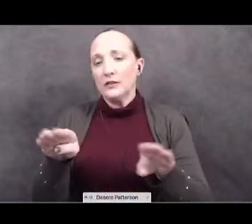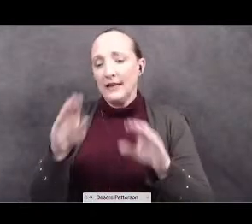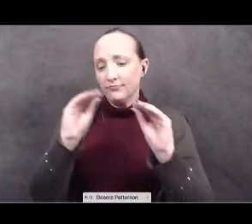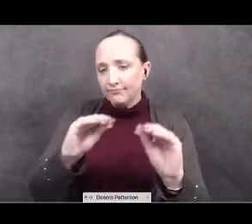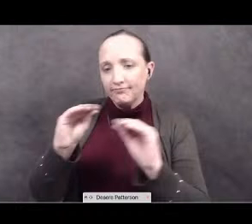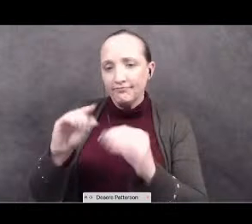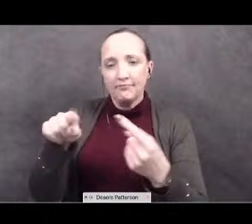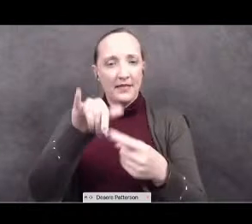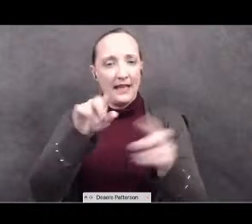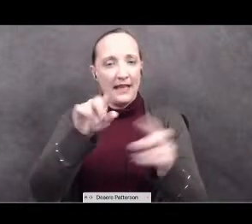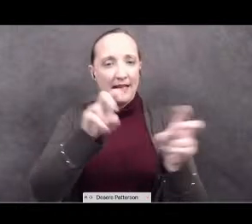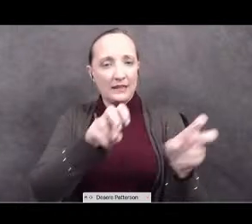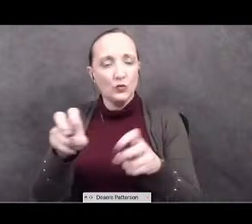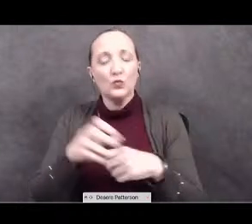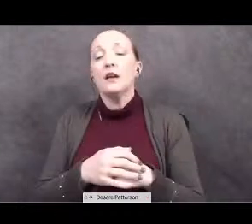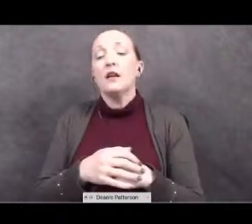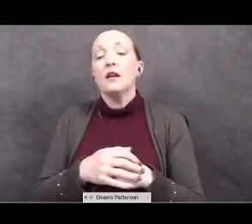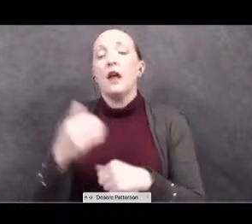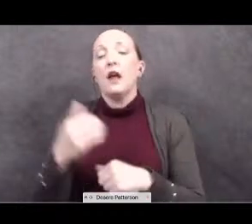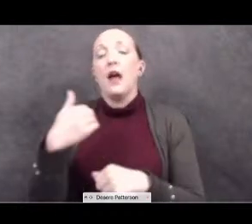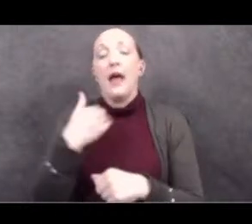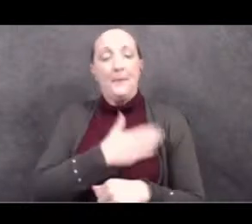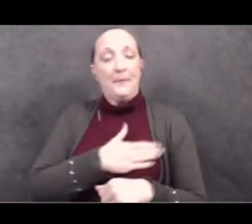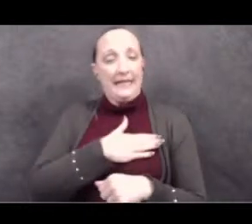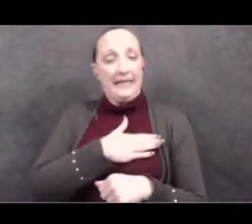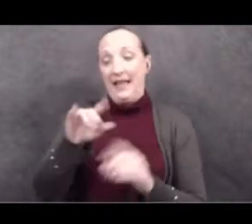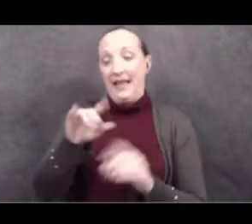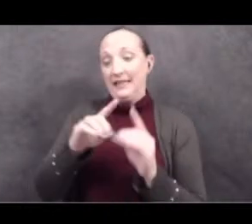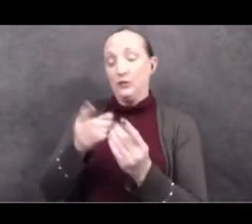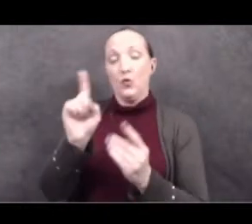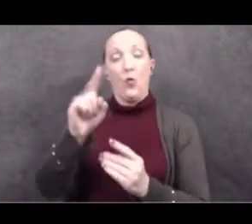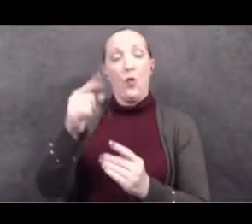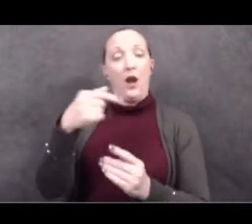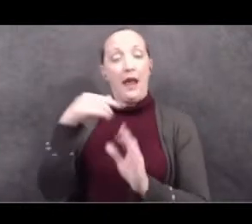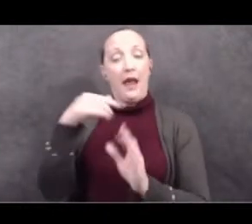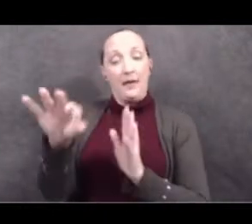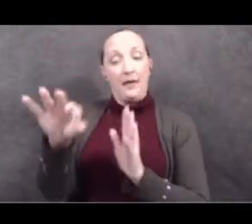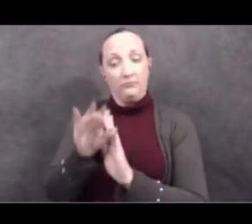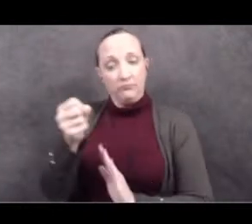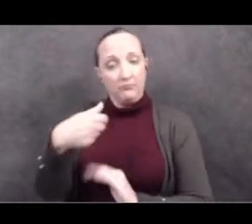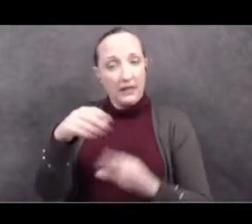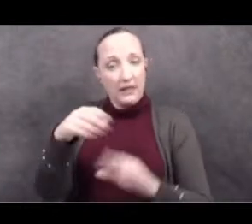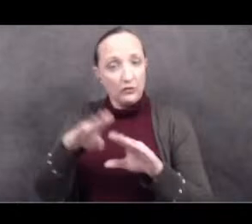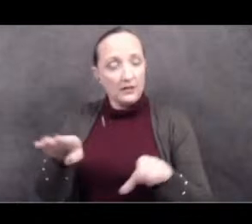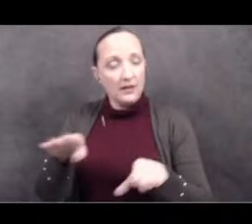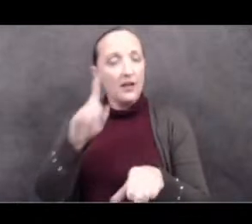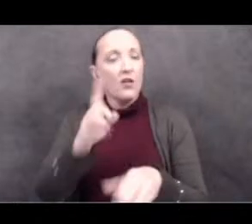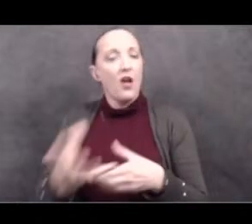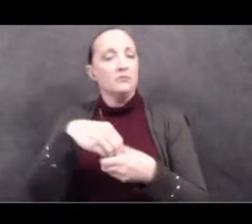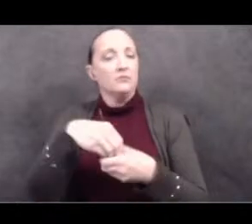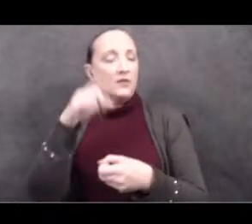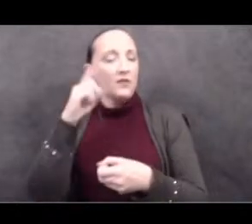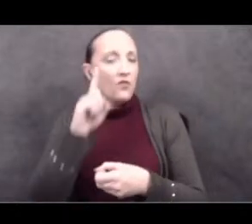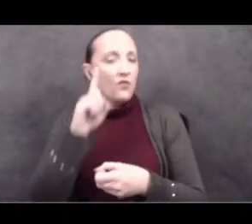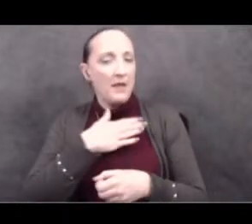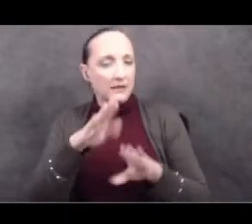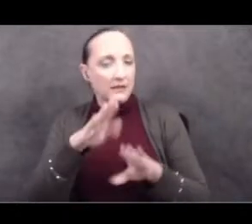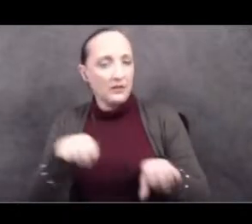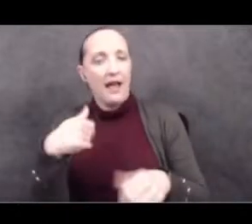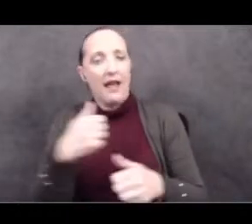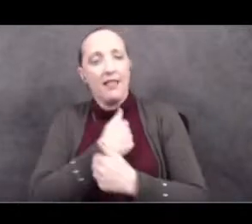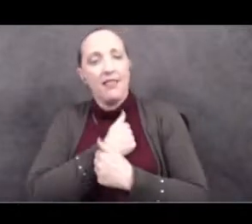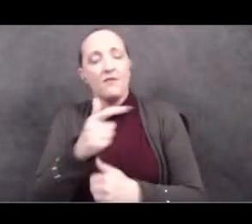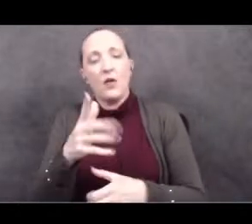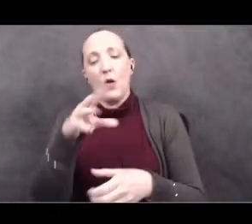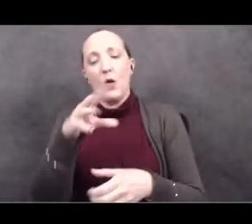district where I entrust my children uh offers a strong base of inclusion for all students I love how you include my country's Traditions when you